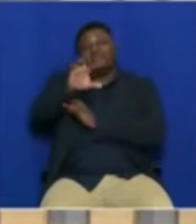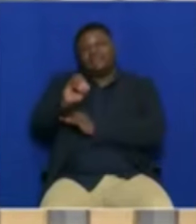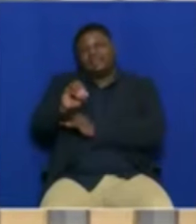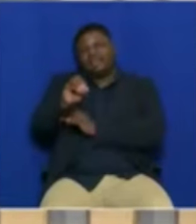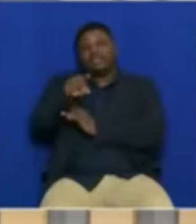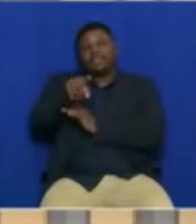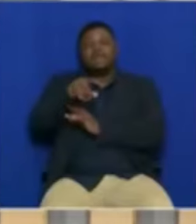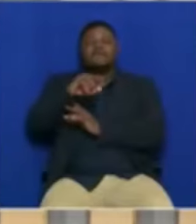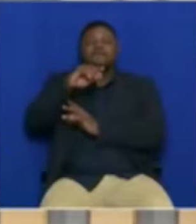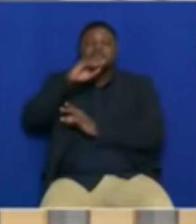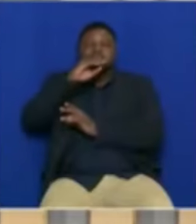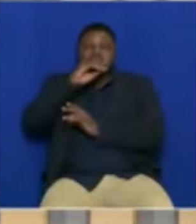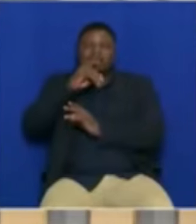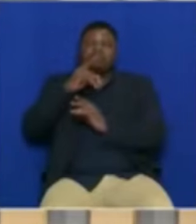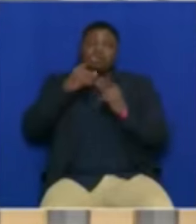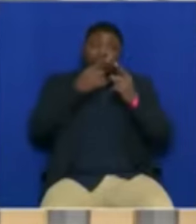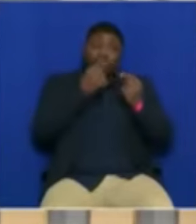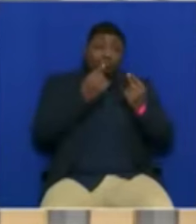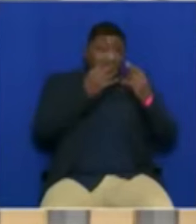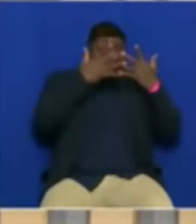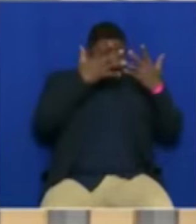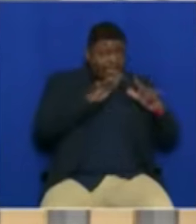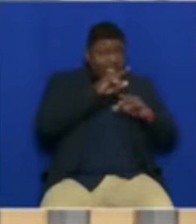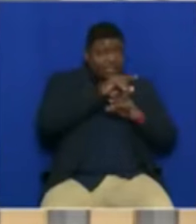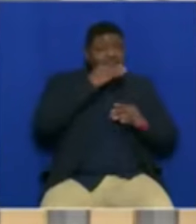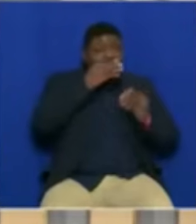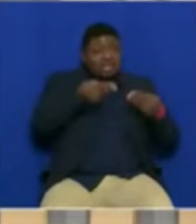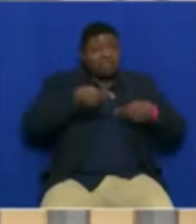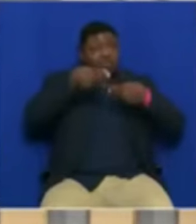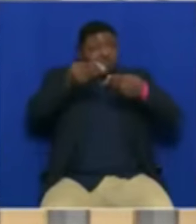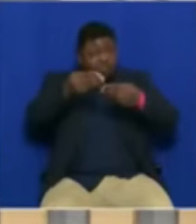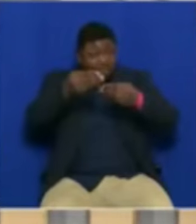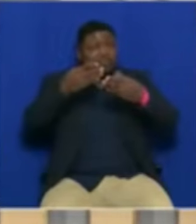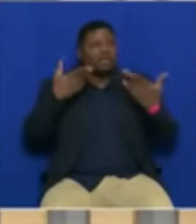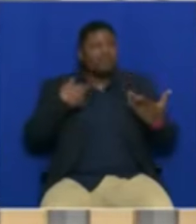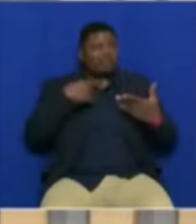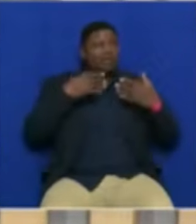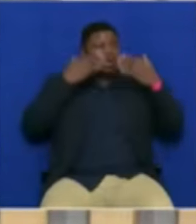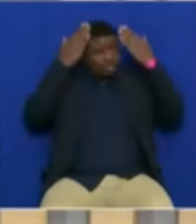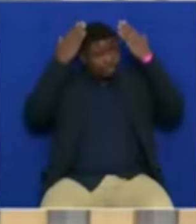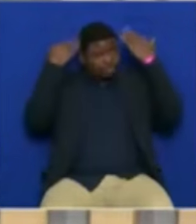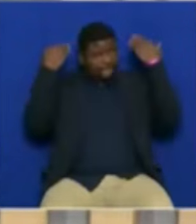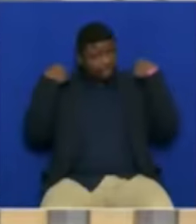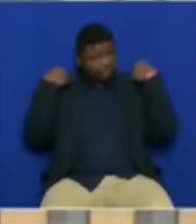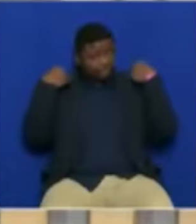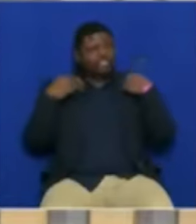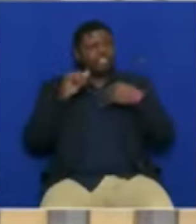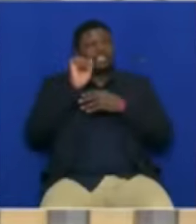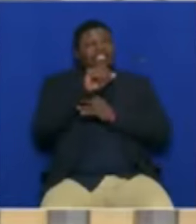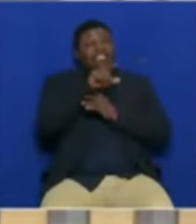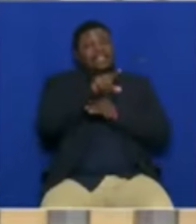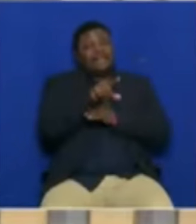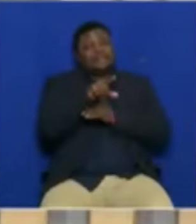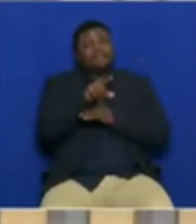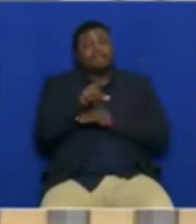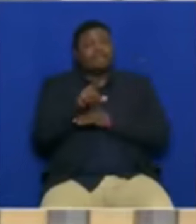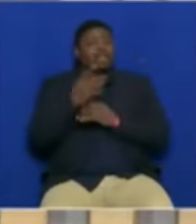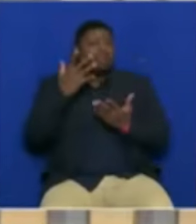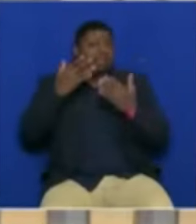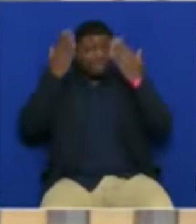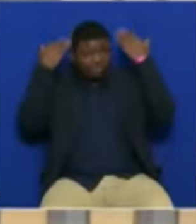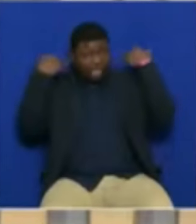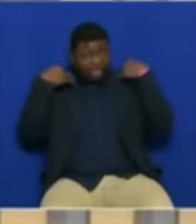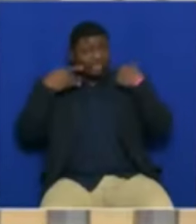to the magistrate, and it's scrutinized there. And obviously sometimes they are not satisfied with it. They say that they're